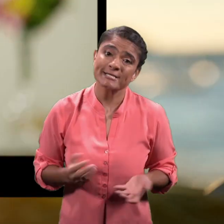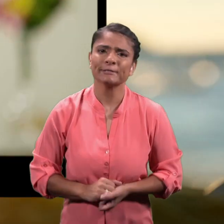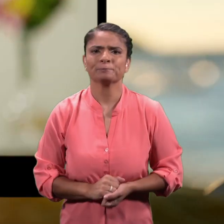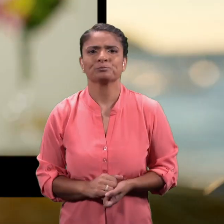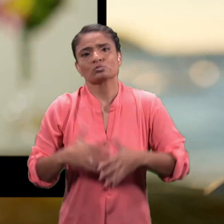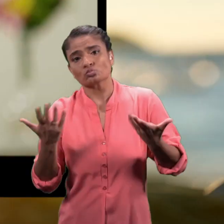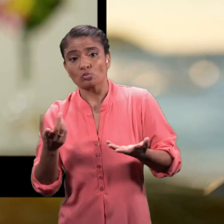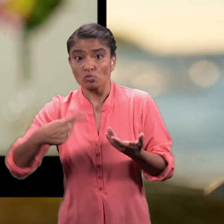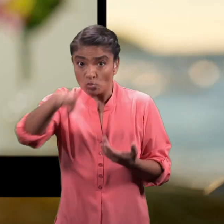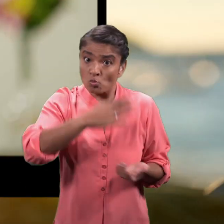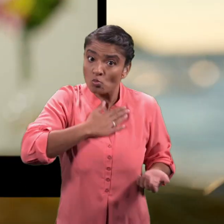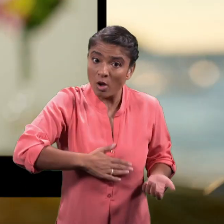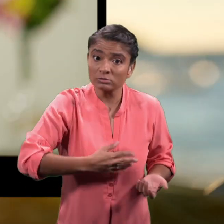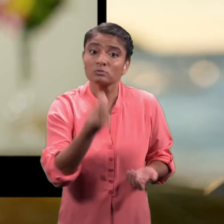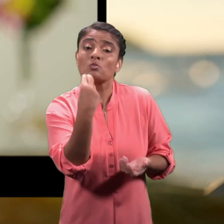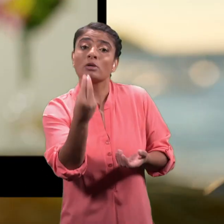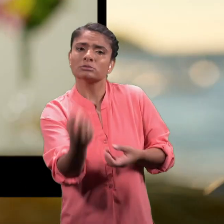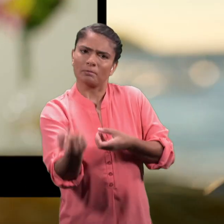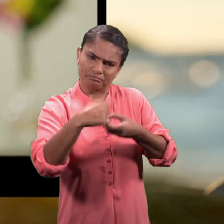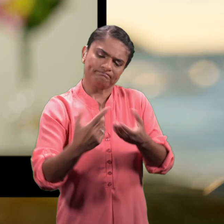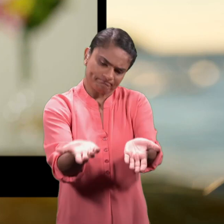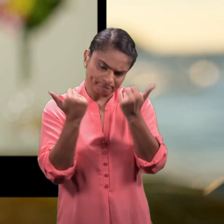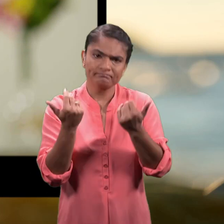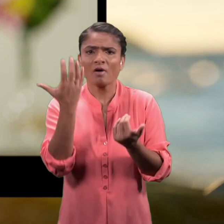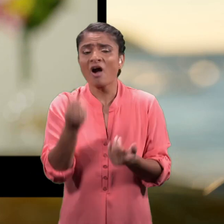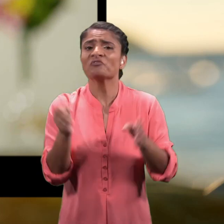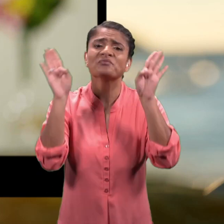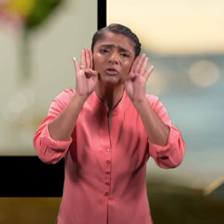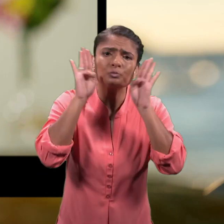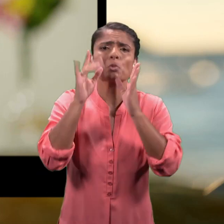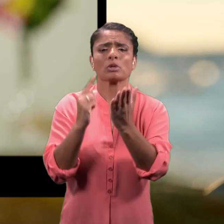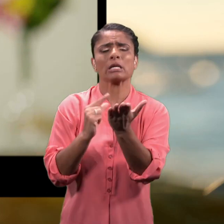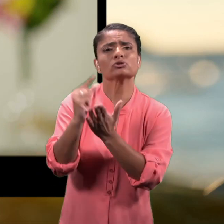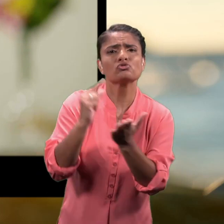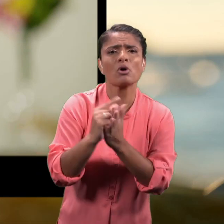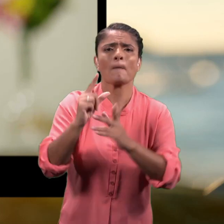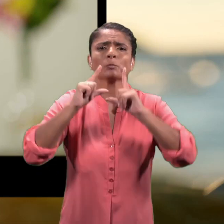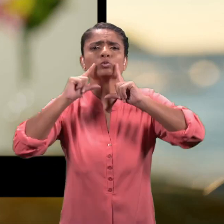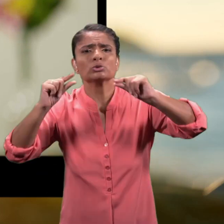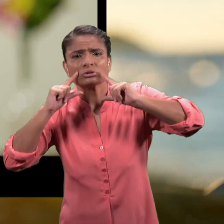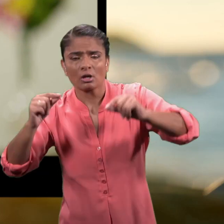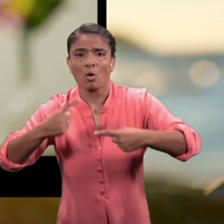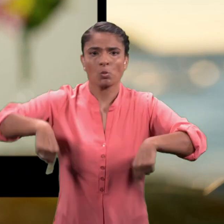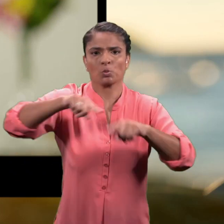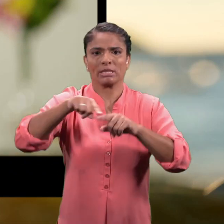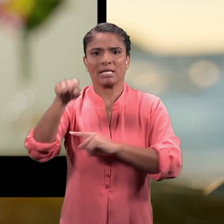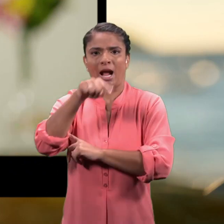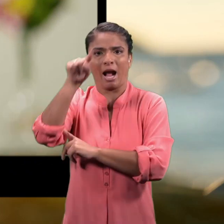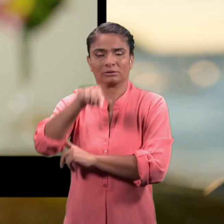if you wanna join our WhatsApp group, information on Facebook, Instagram and Twitter, we are